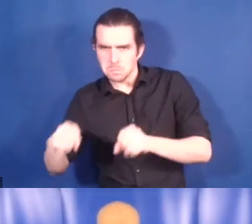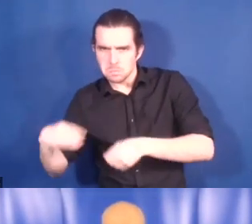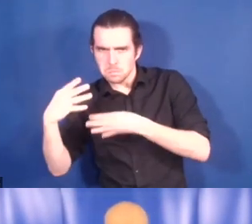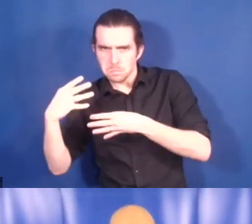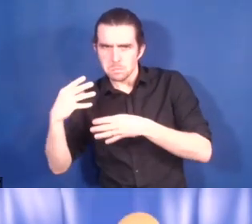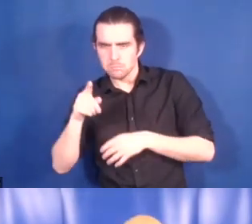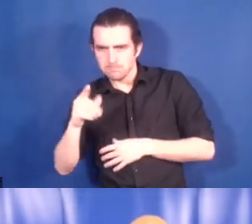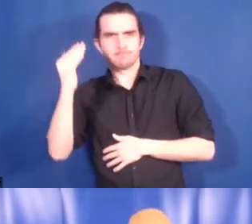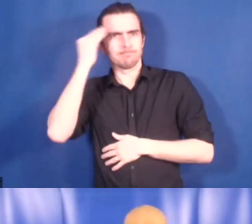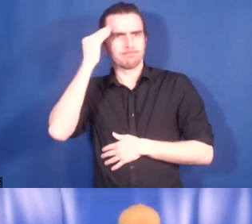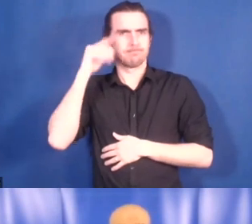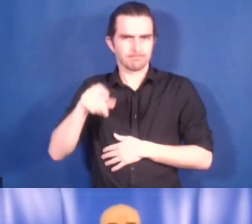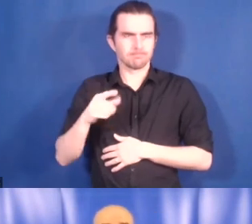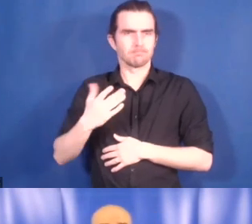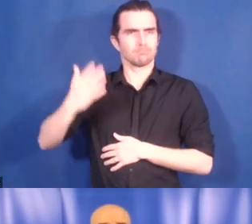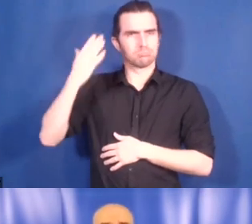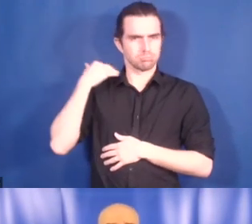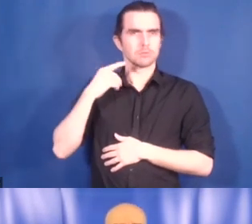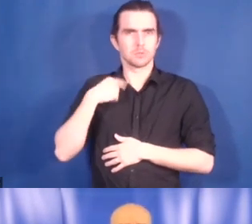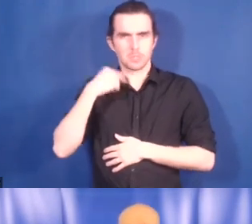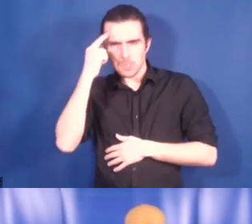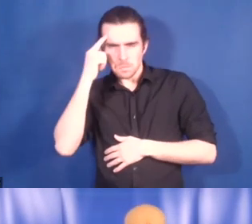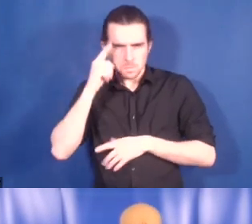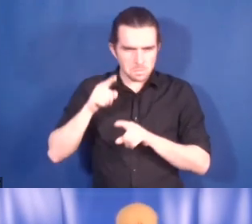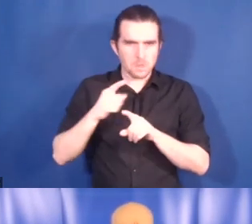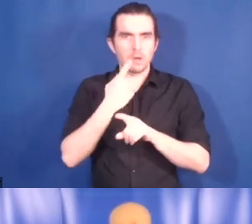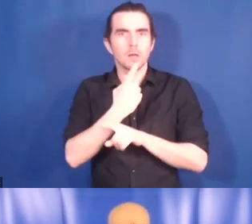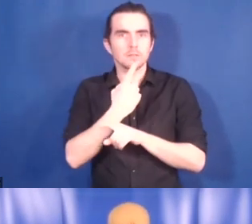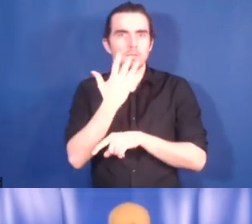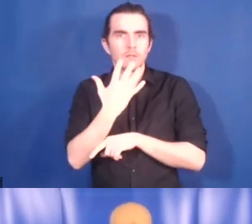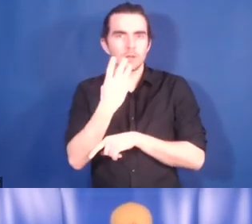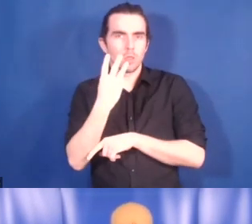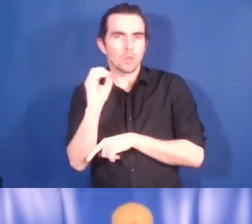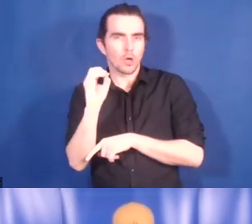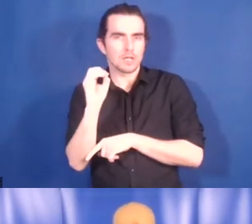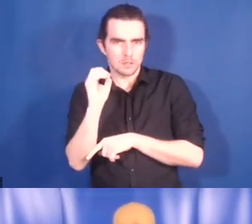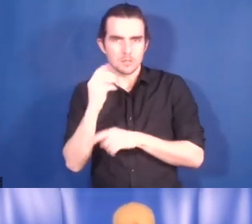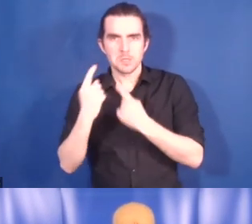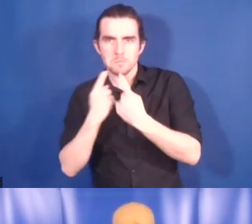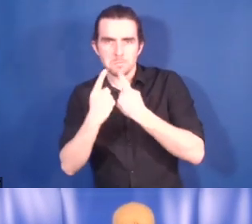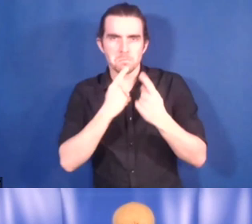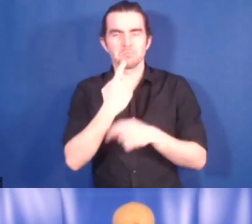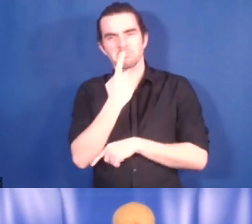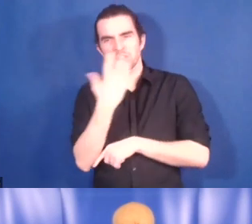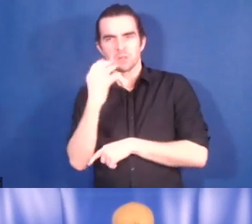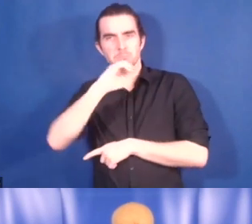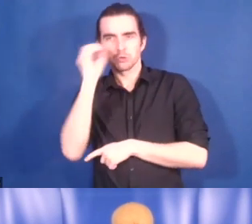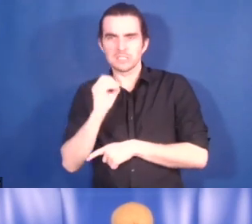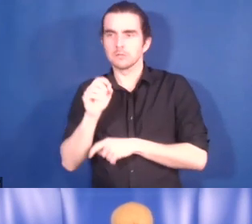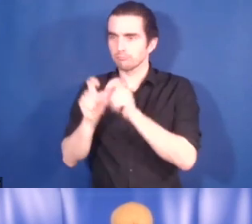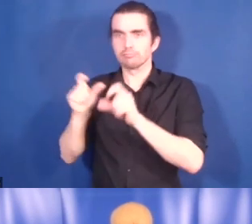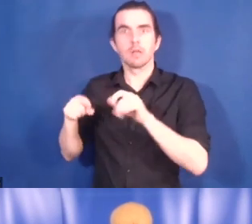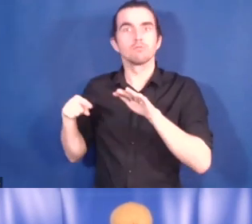making 15% of refugees of tertiary education